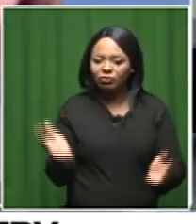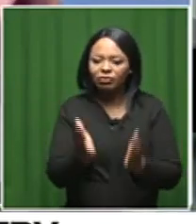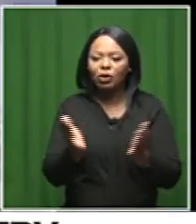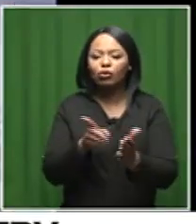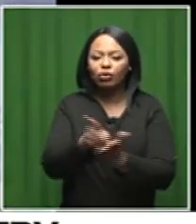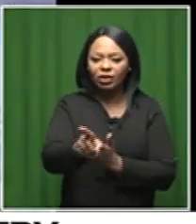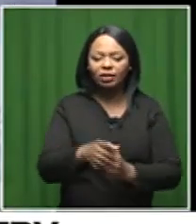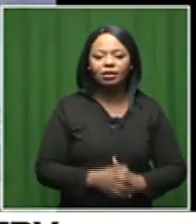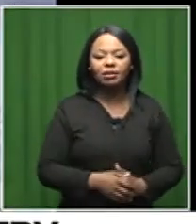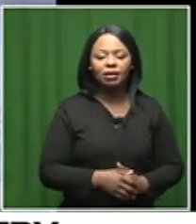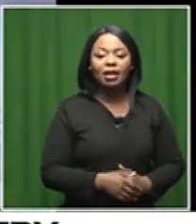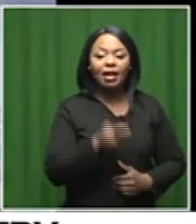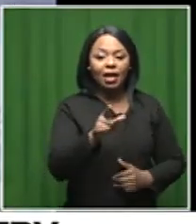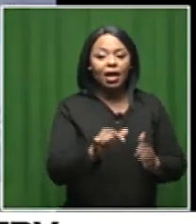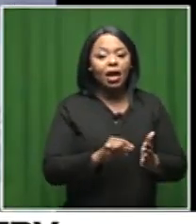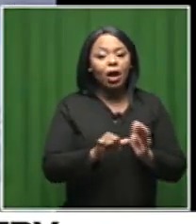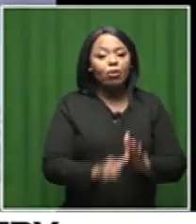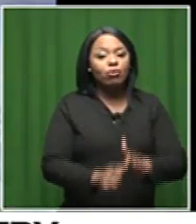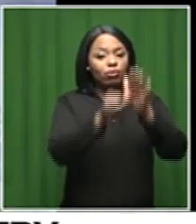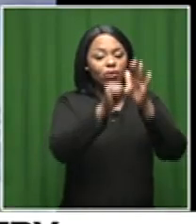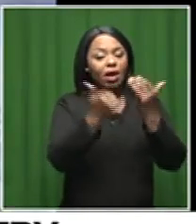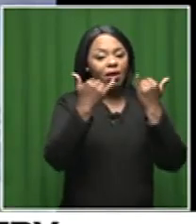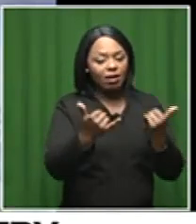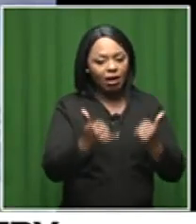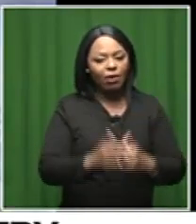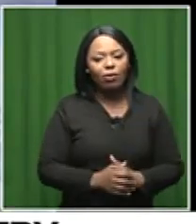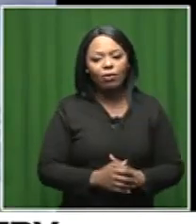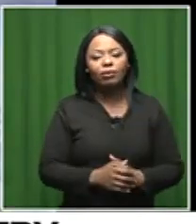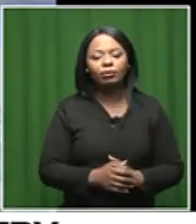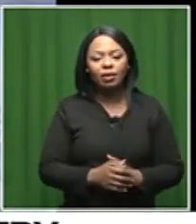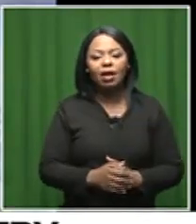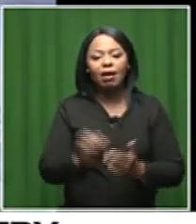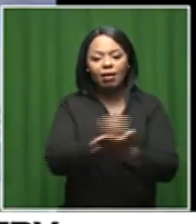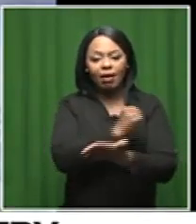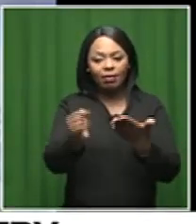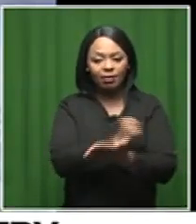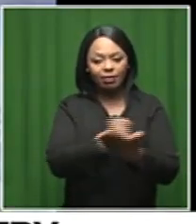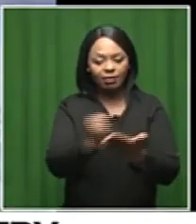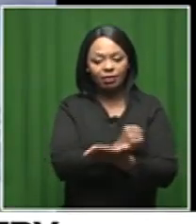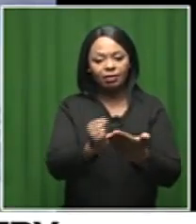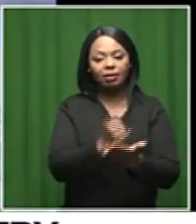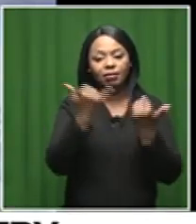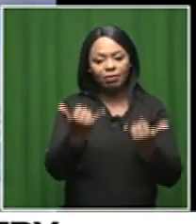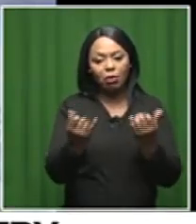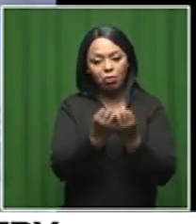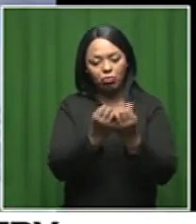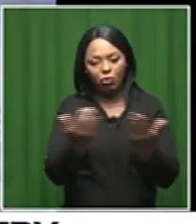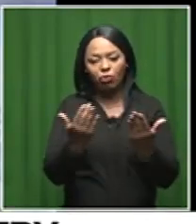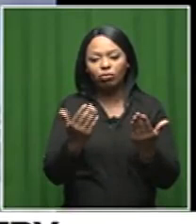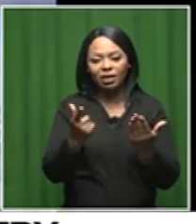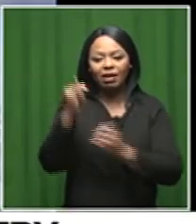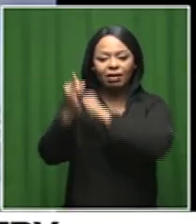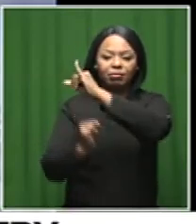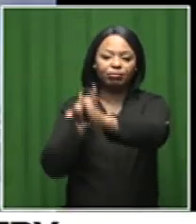Ethnicity plays a very important role, and currently our registry is very Caucasian heavy, which is also an